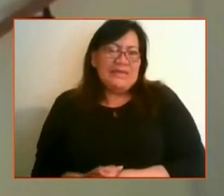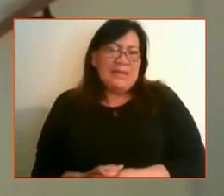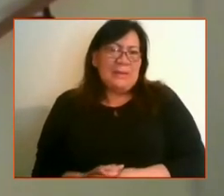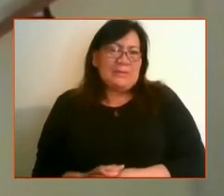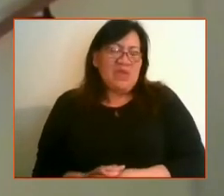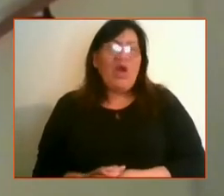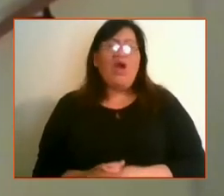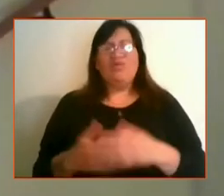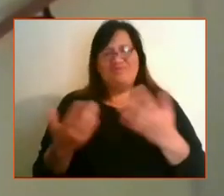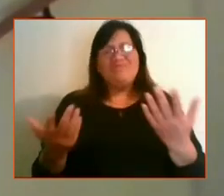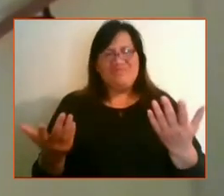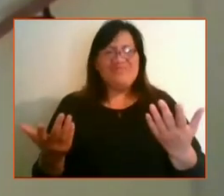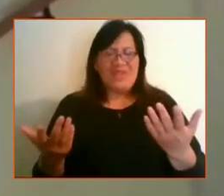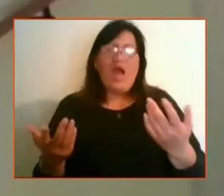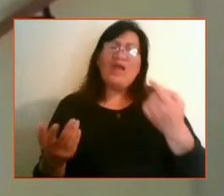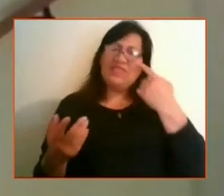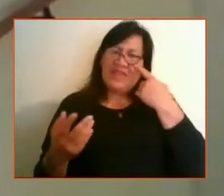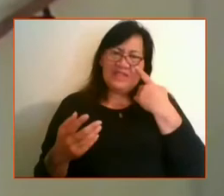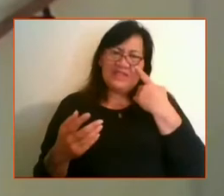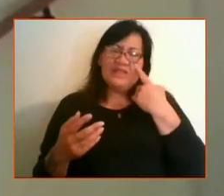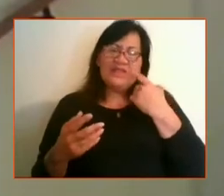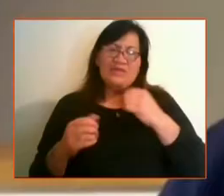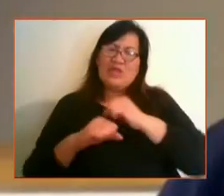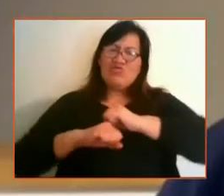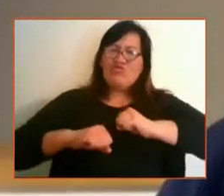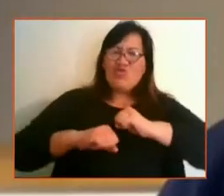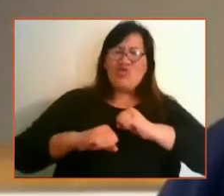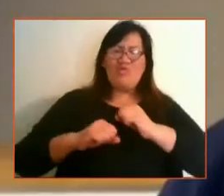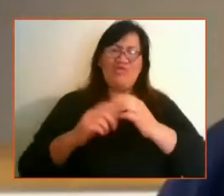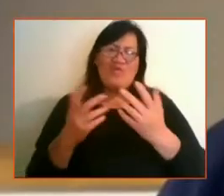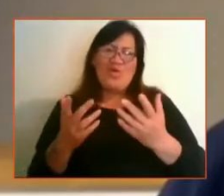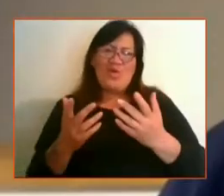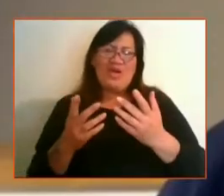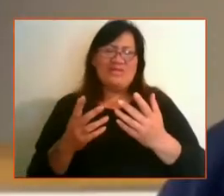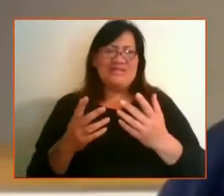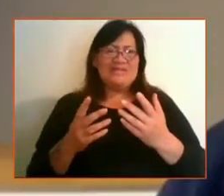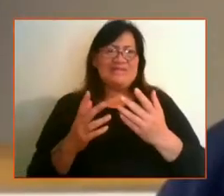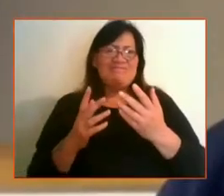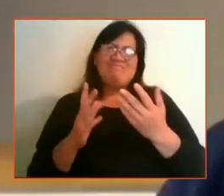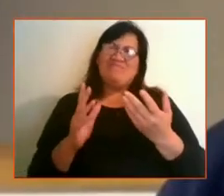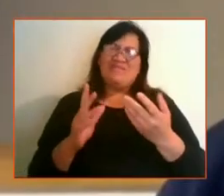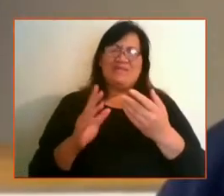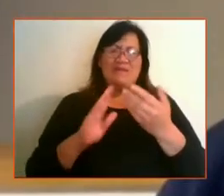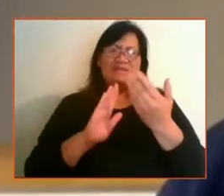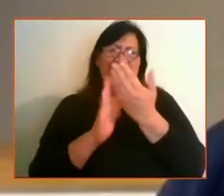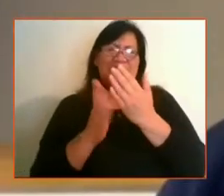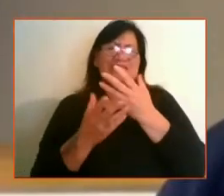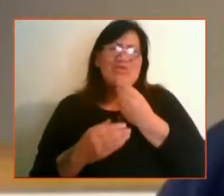Oh yeah, look. I think there's room for some sort of intermediary, either art agencies